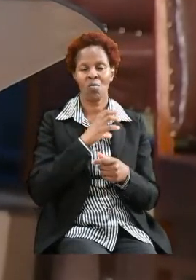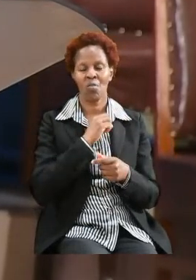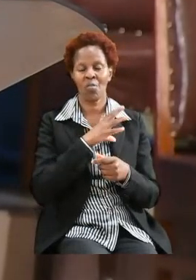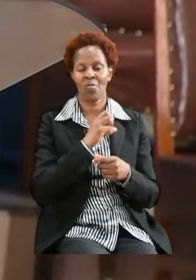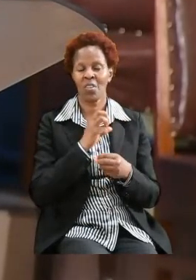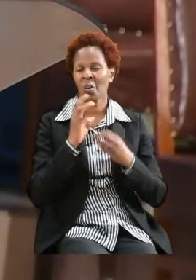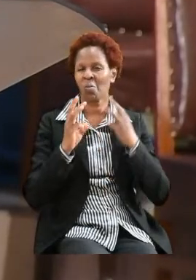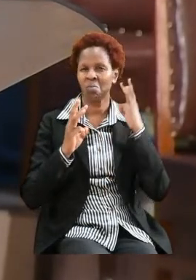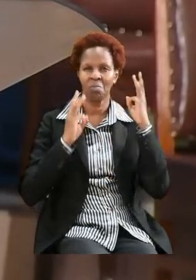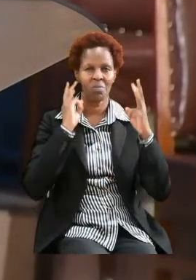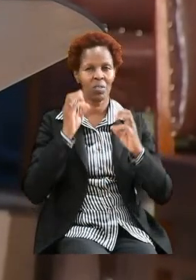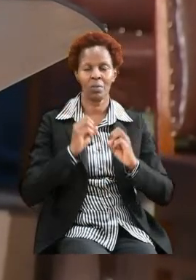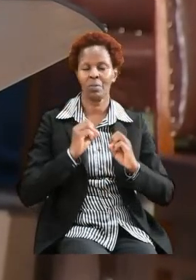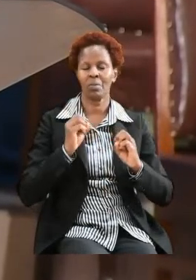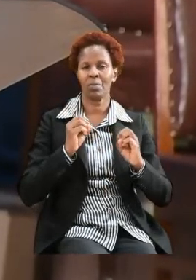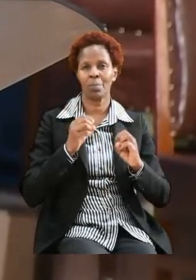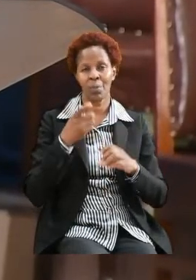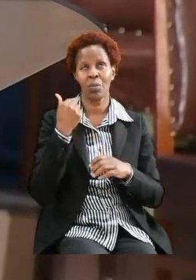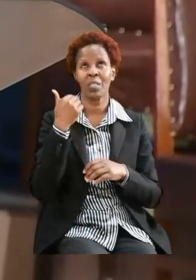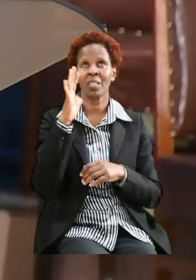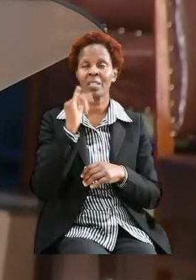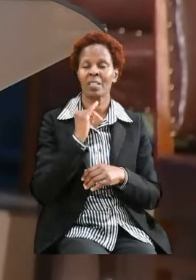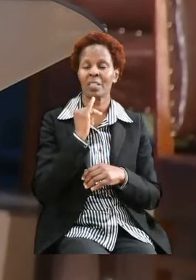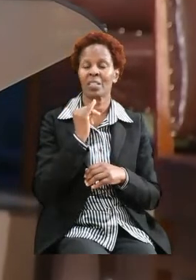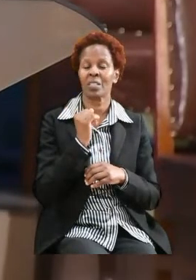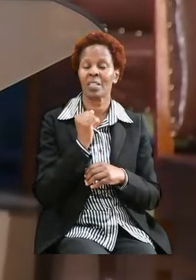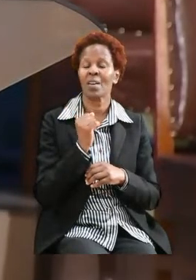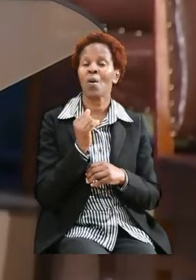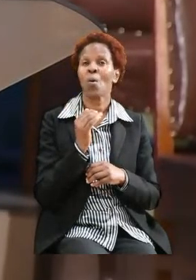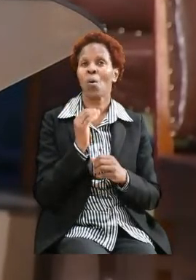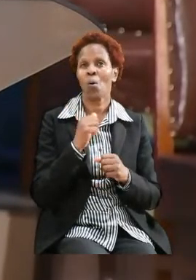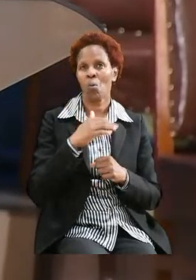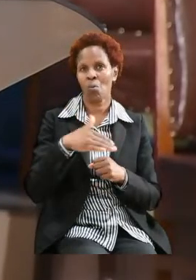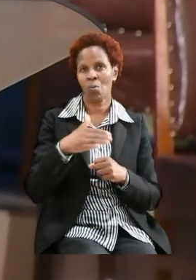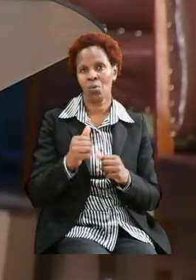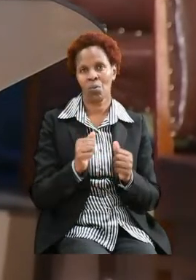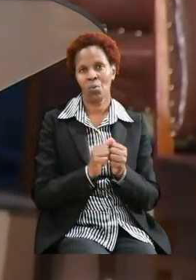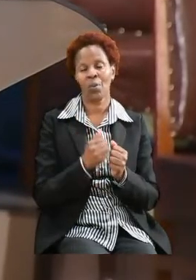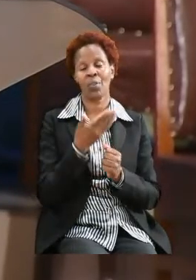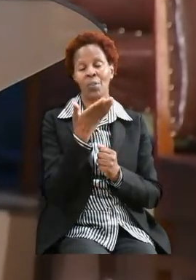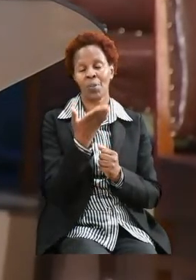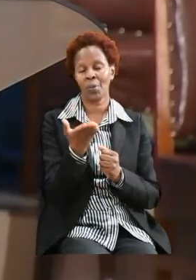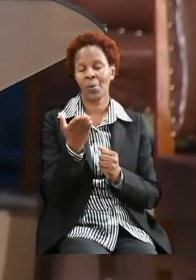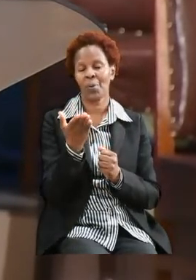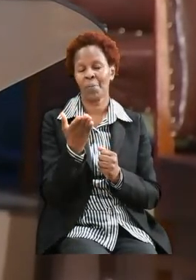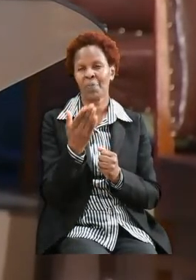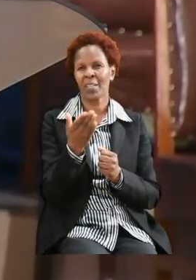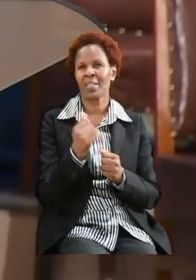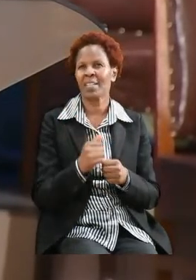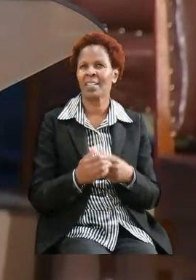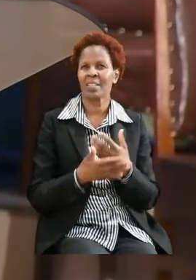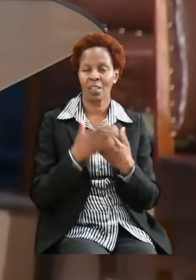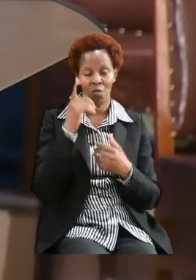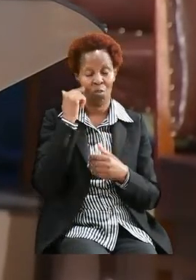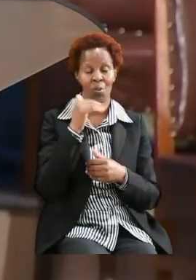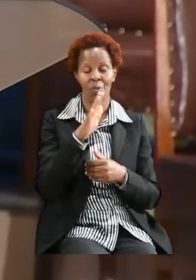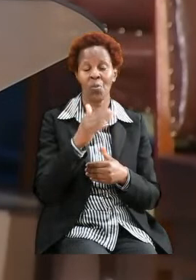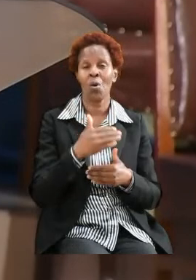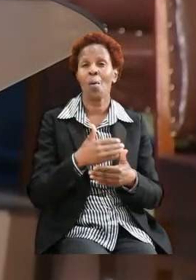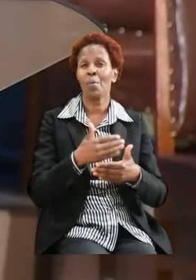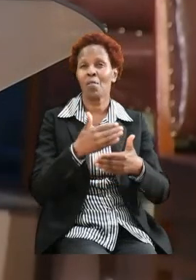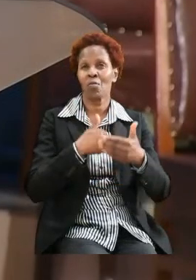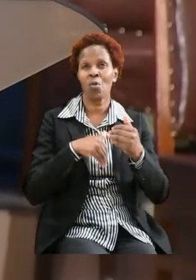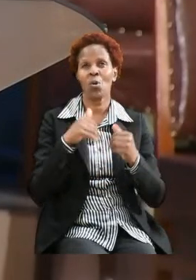has got our back, and serving him is never in vain. He will bless us right in front of our enemies. He will do